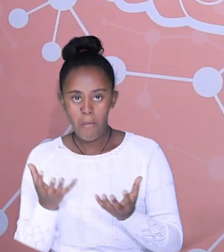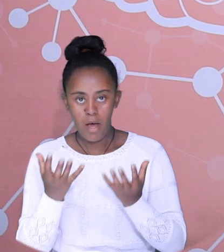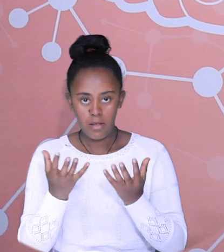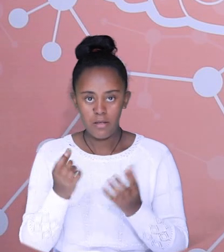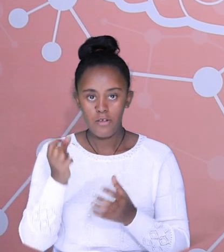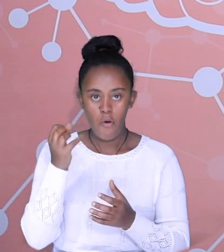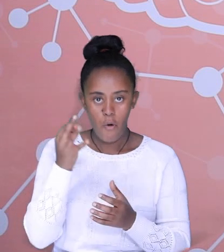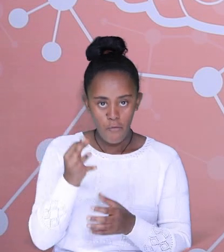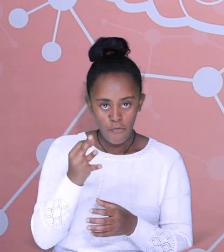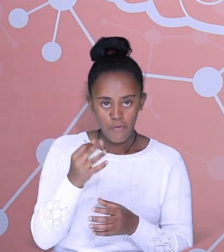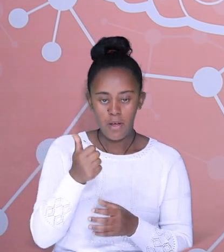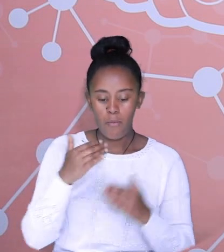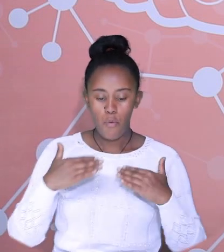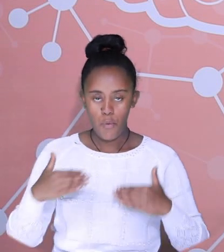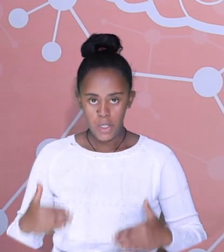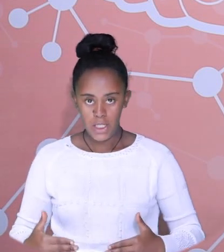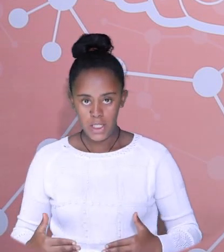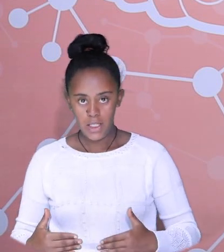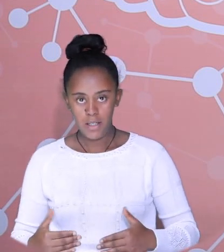of a body.